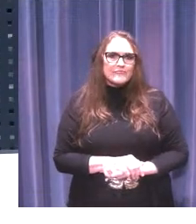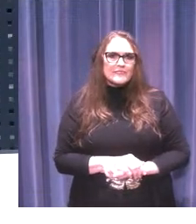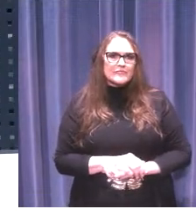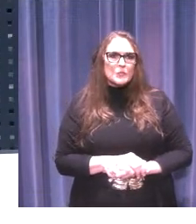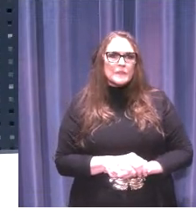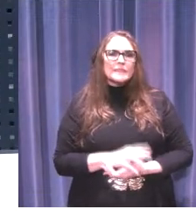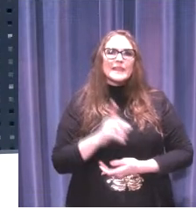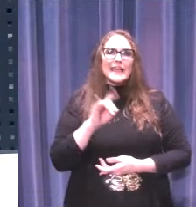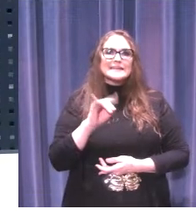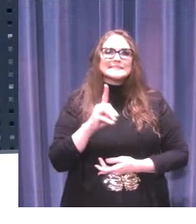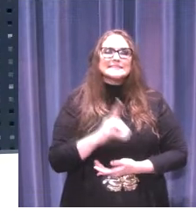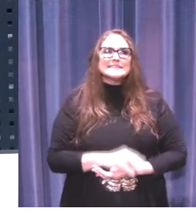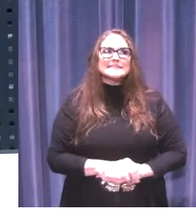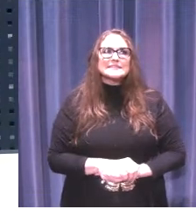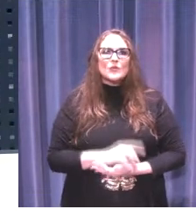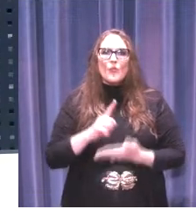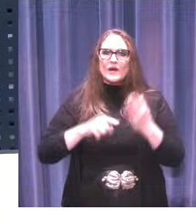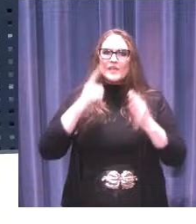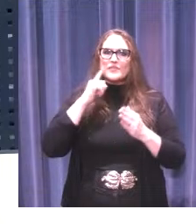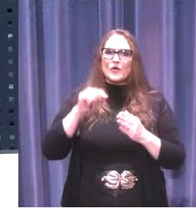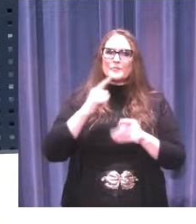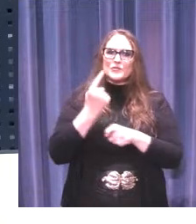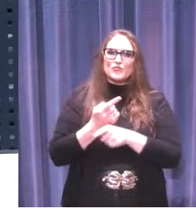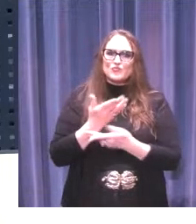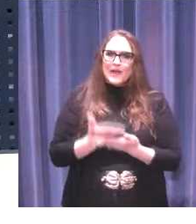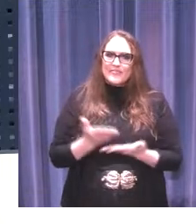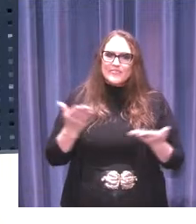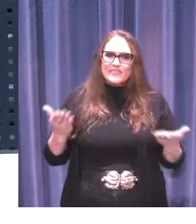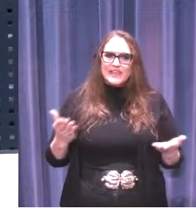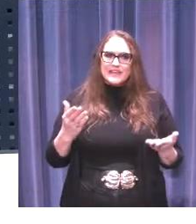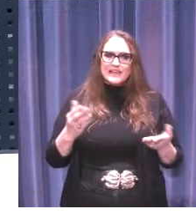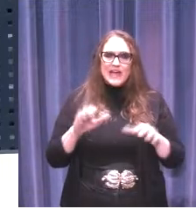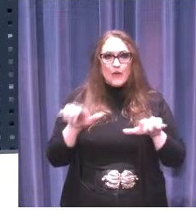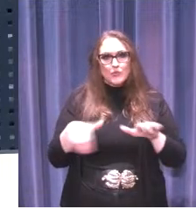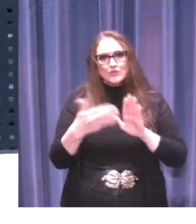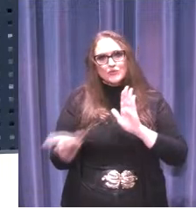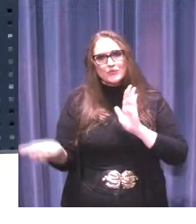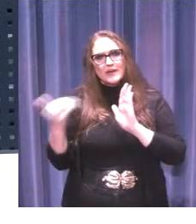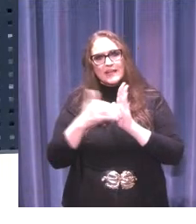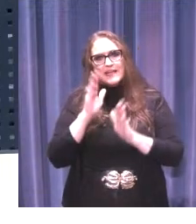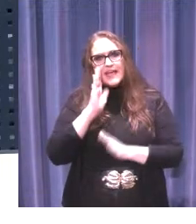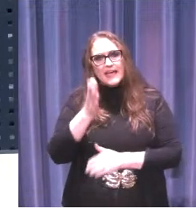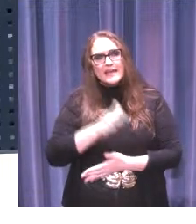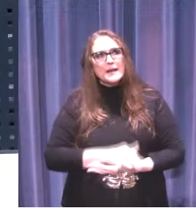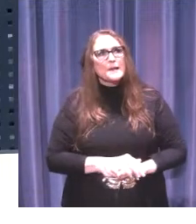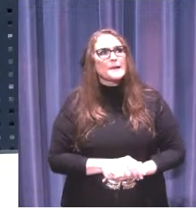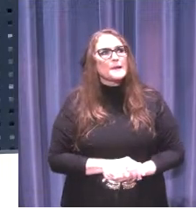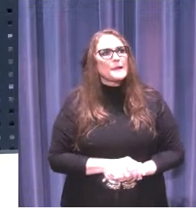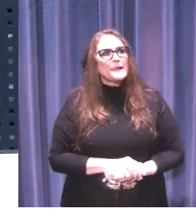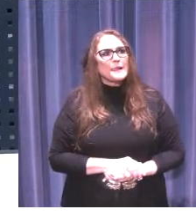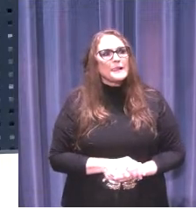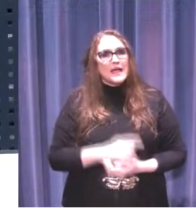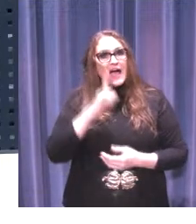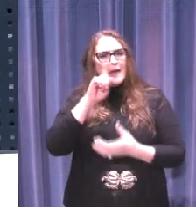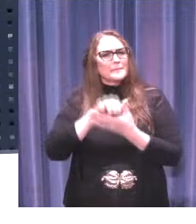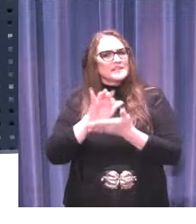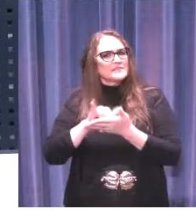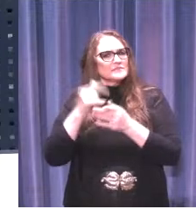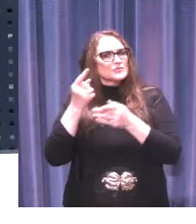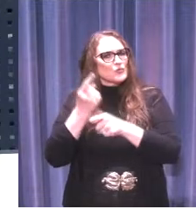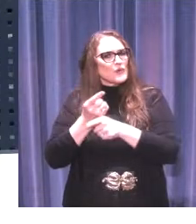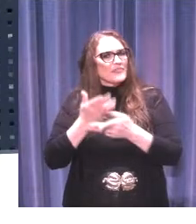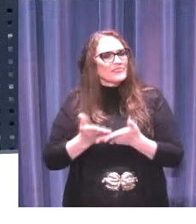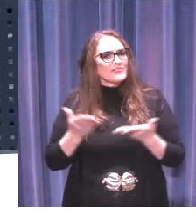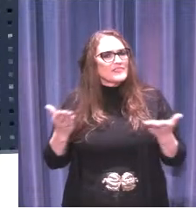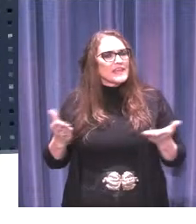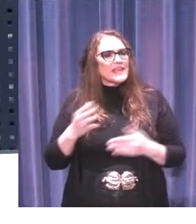I did what I thought to be the right thing. I'd do it over again. I believe it was the right thing,